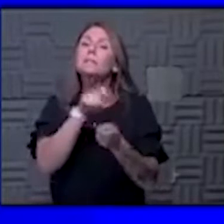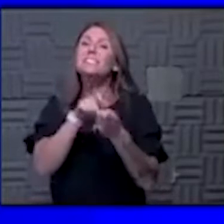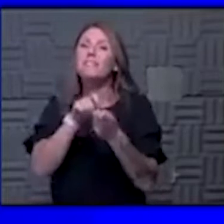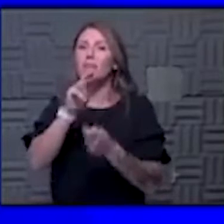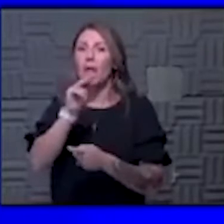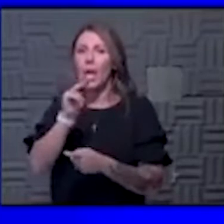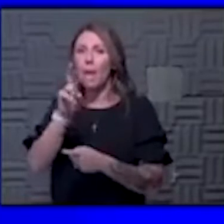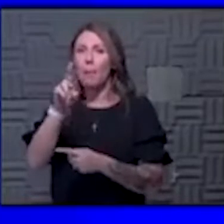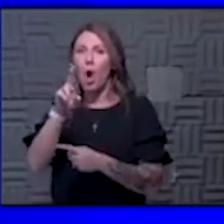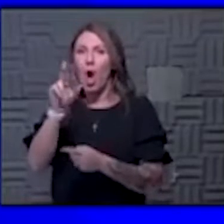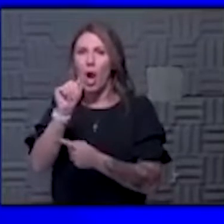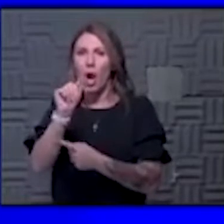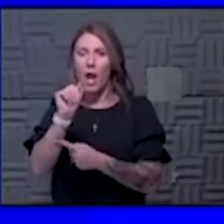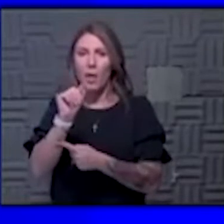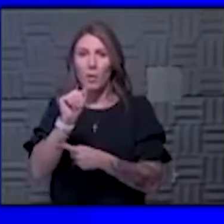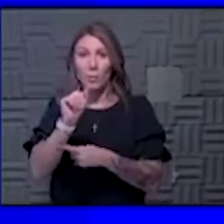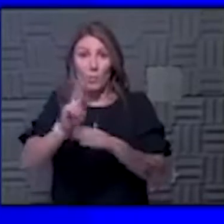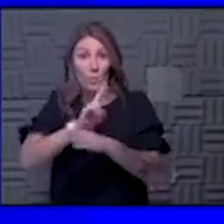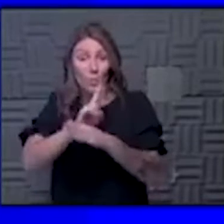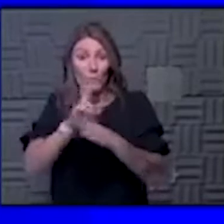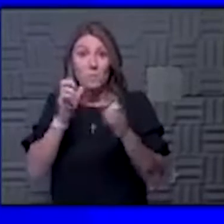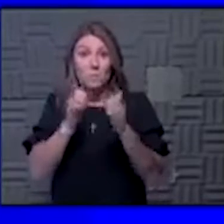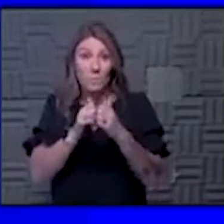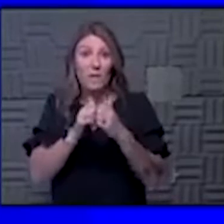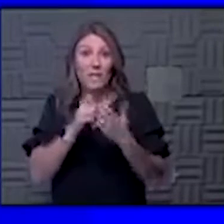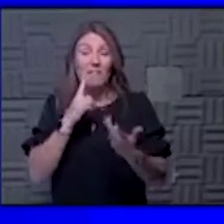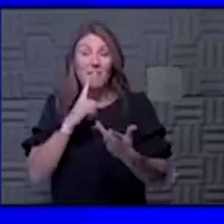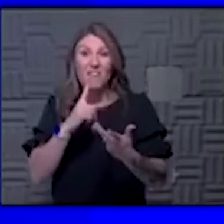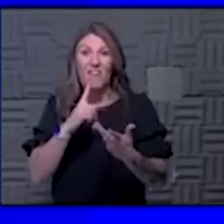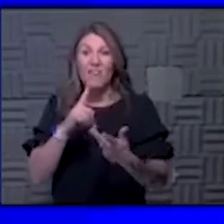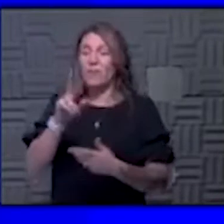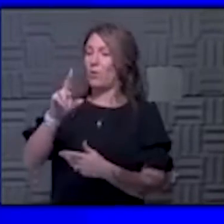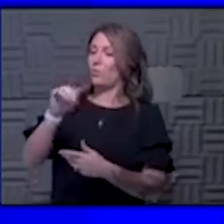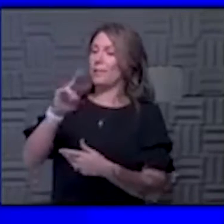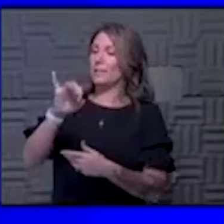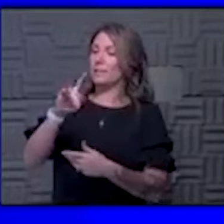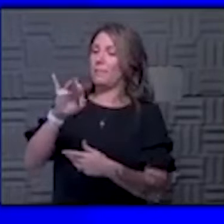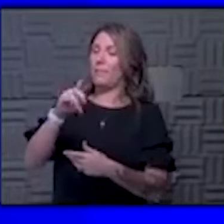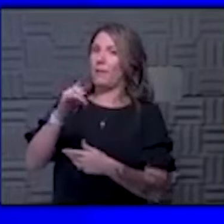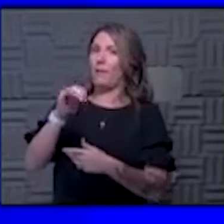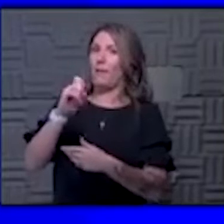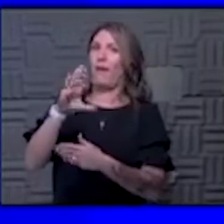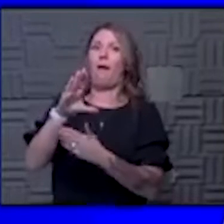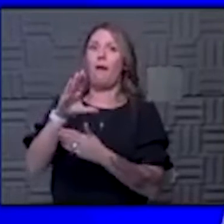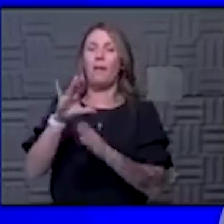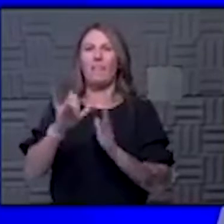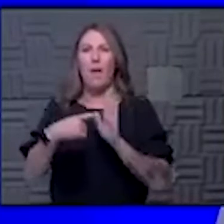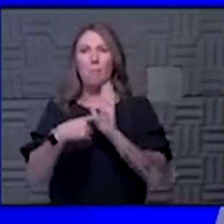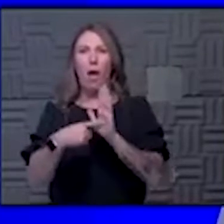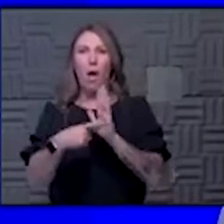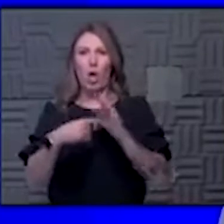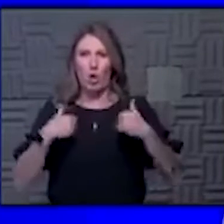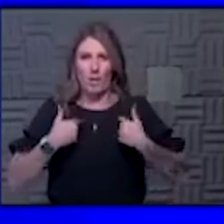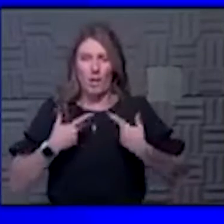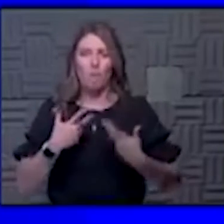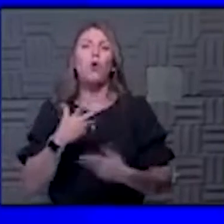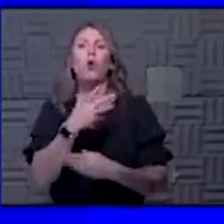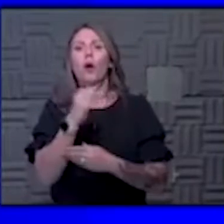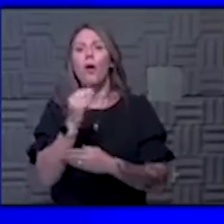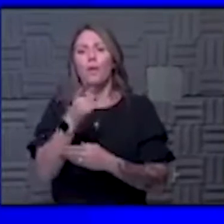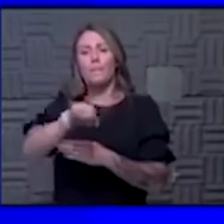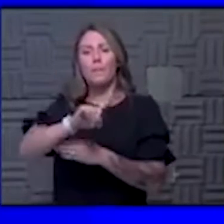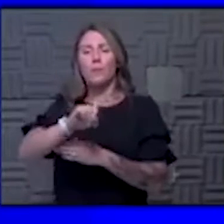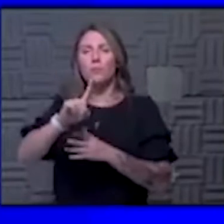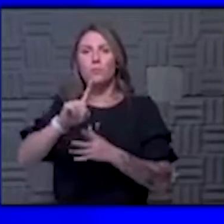vaccines, were on small studies in the rhesus macaque models. So those were actually the starting places for those, and those were some of the stuff